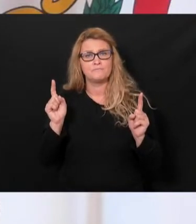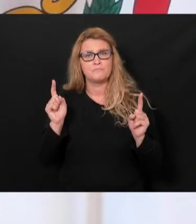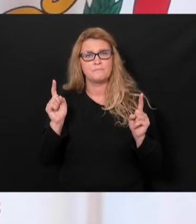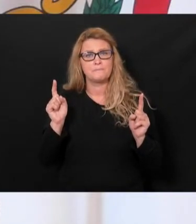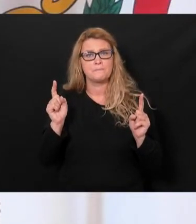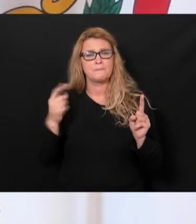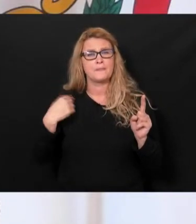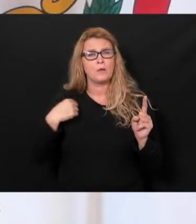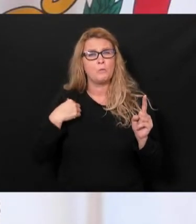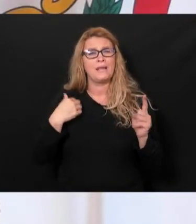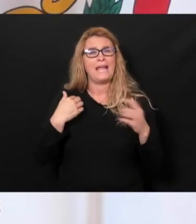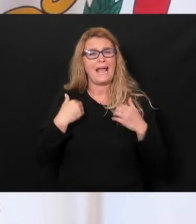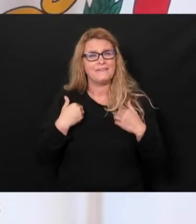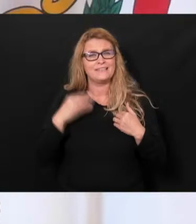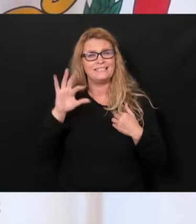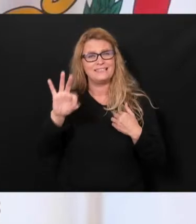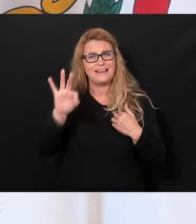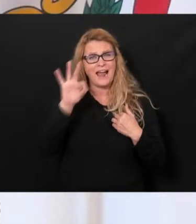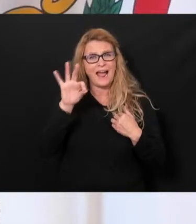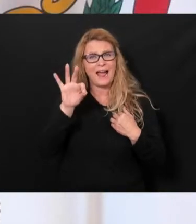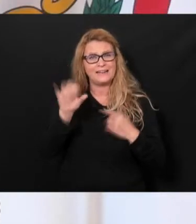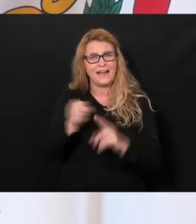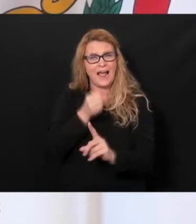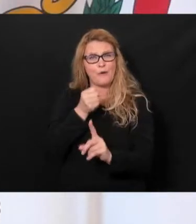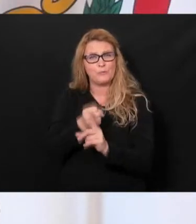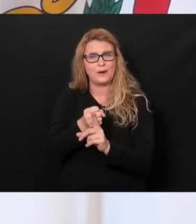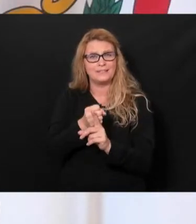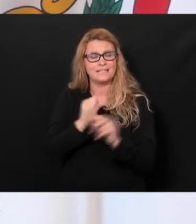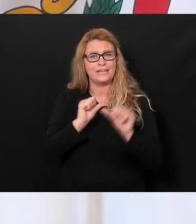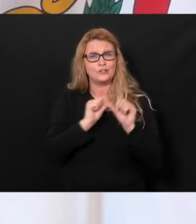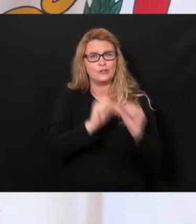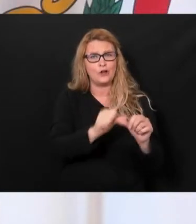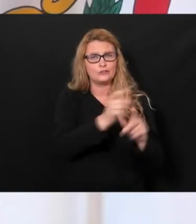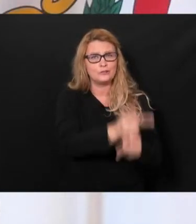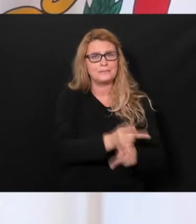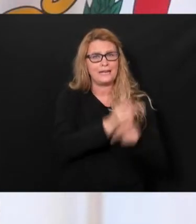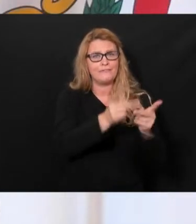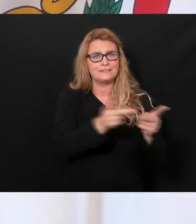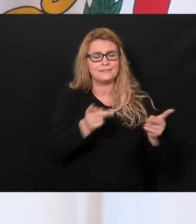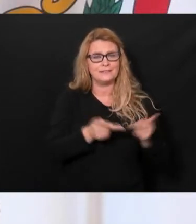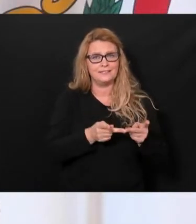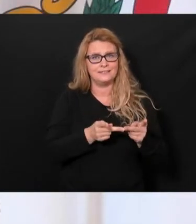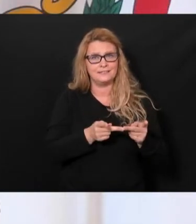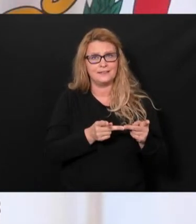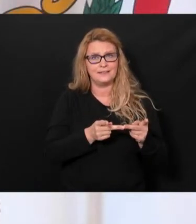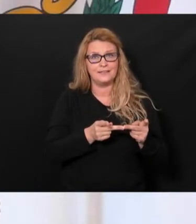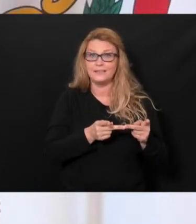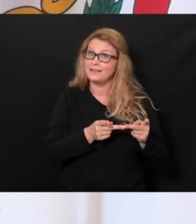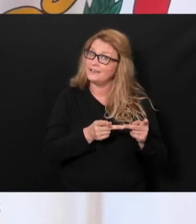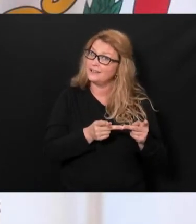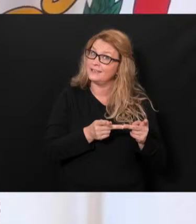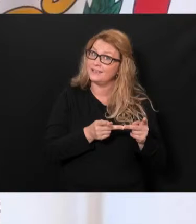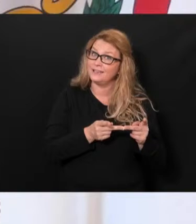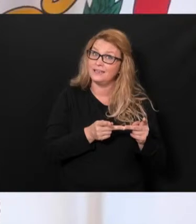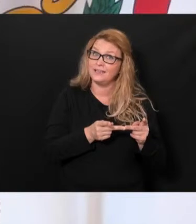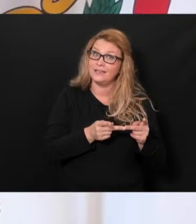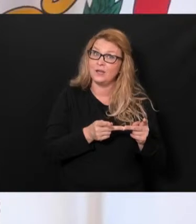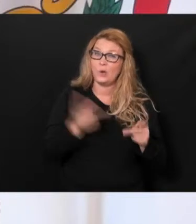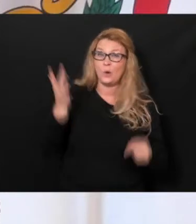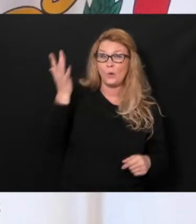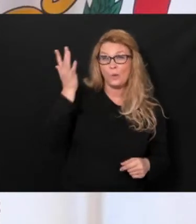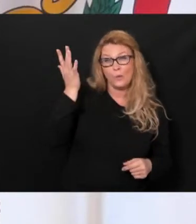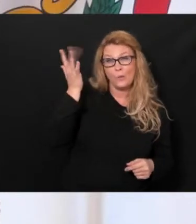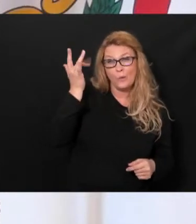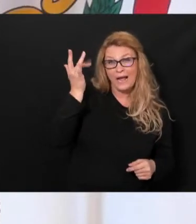We have 9 outbreaks today in our long-term care facilities. The answer as to why